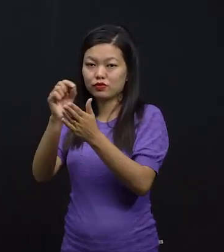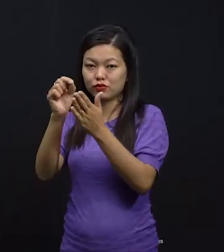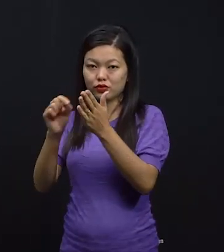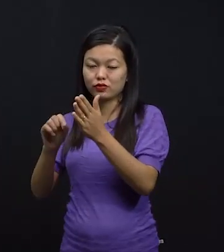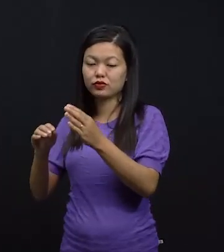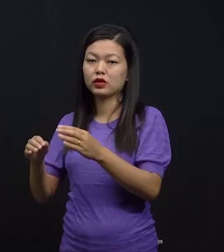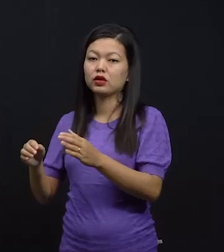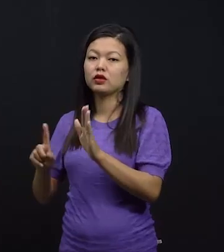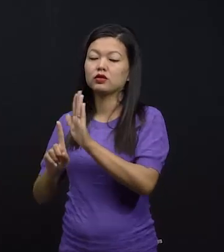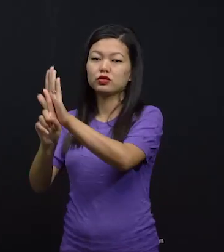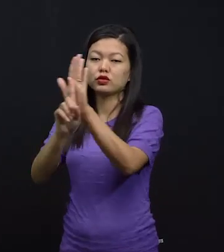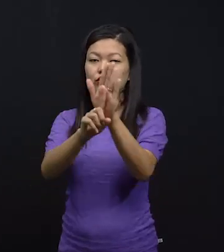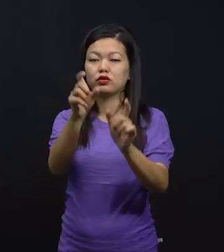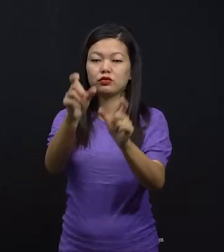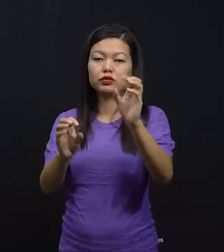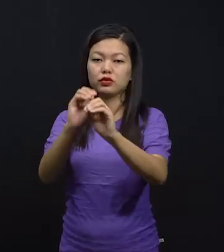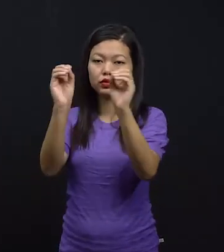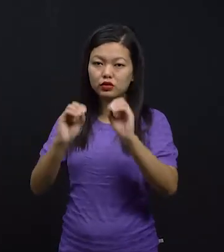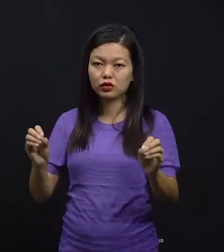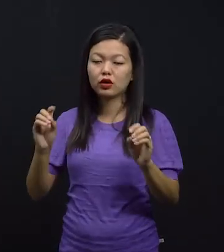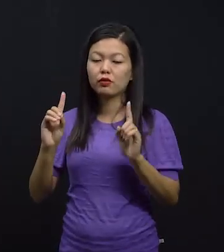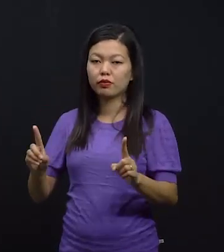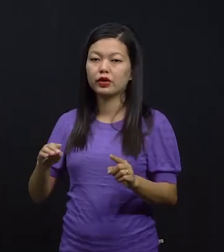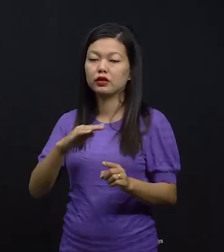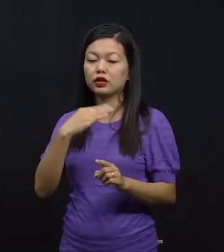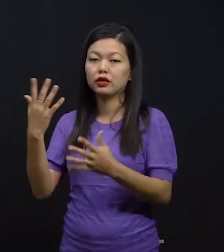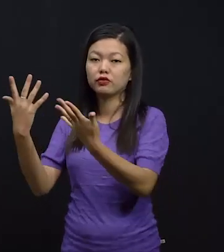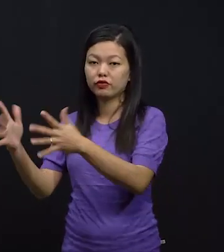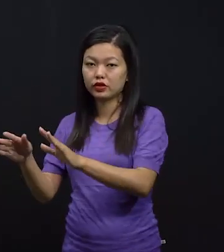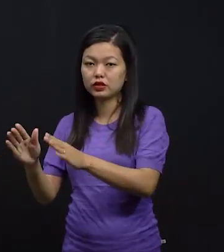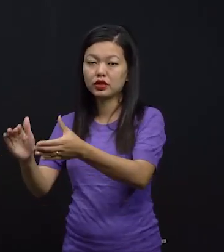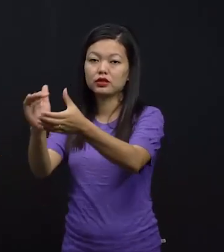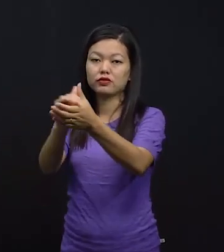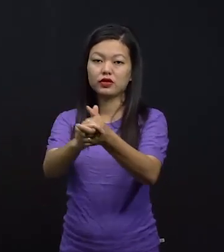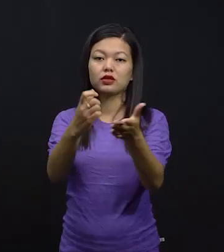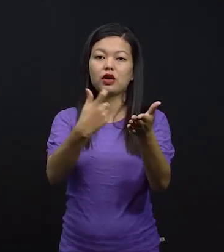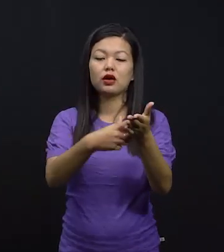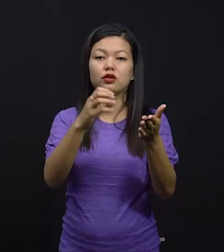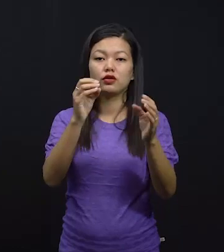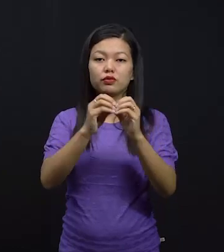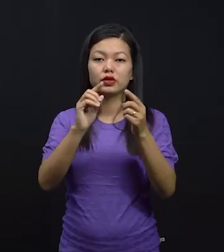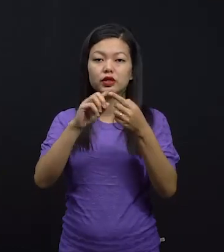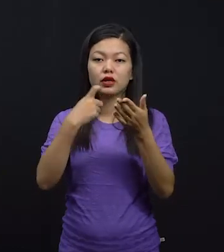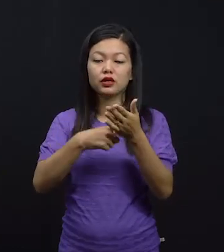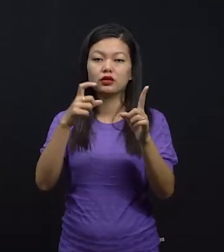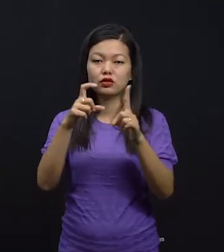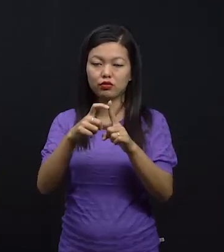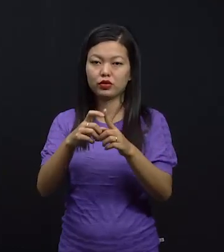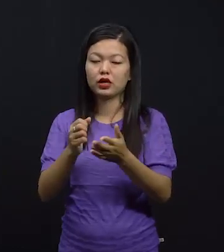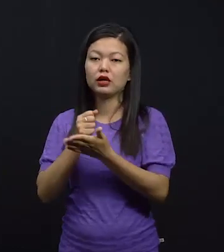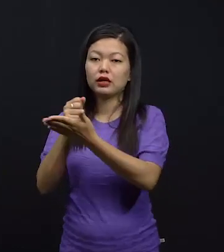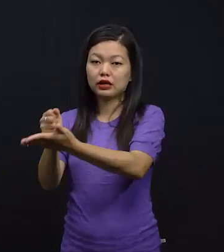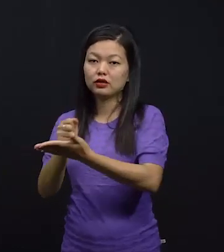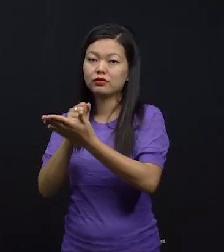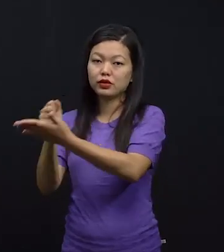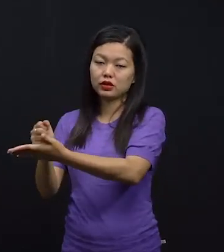his writings. And then this was all because of the effort that his friend gave. His friend might have thought that his friend might